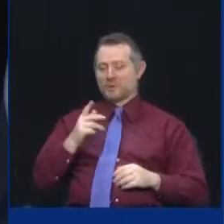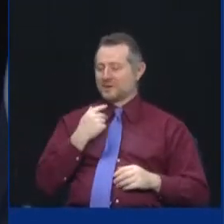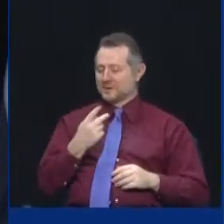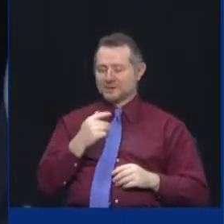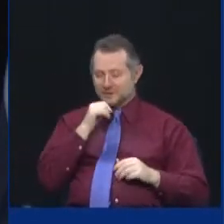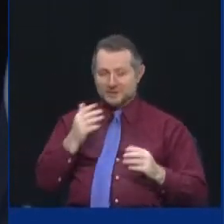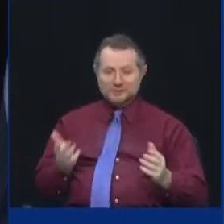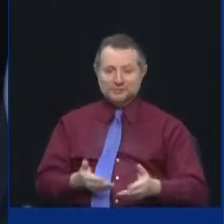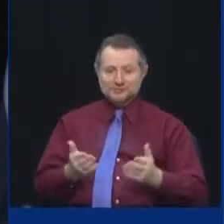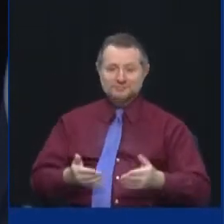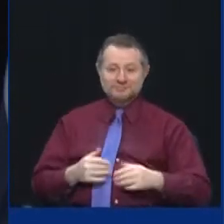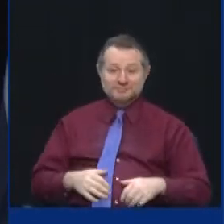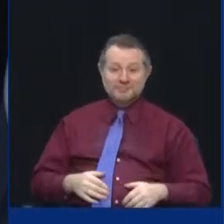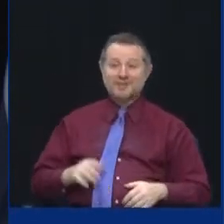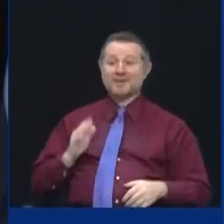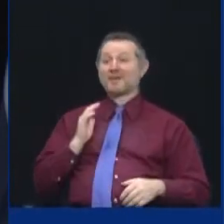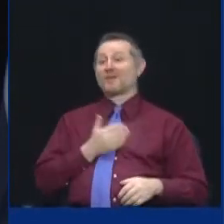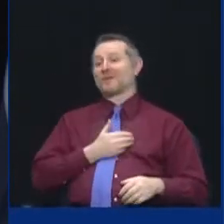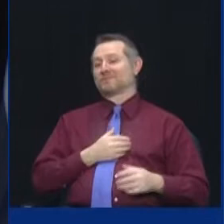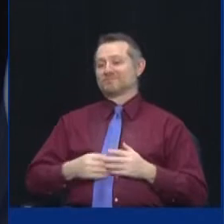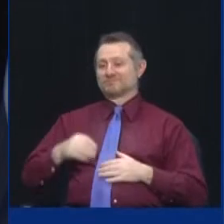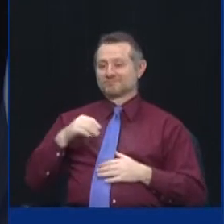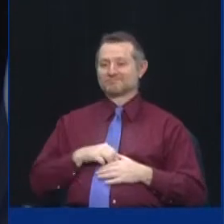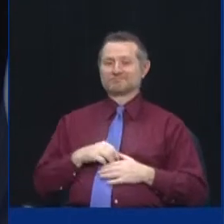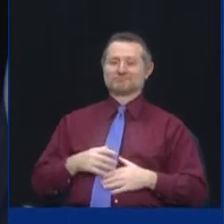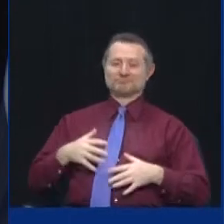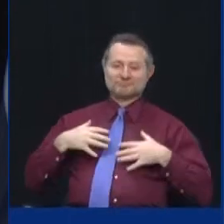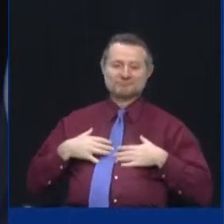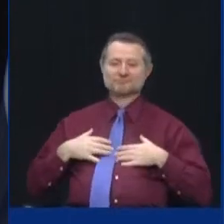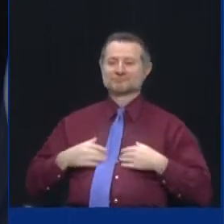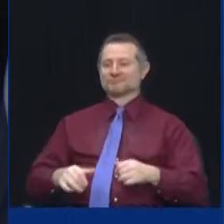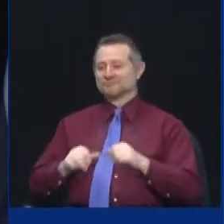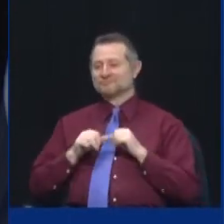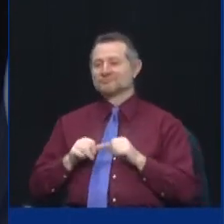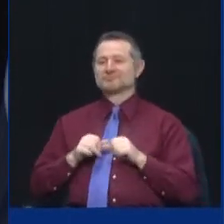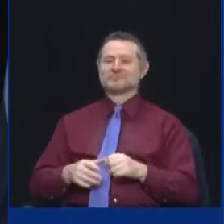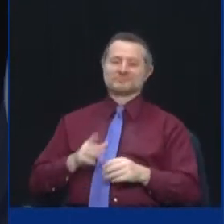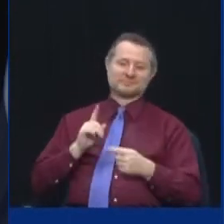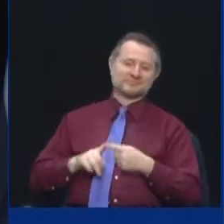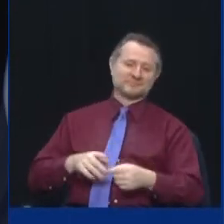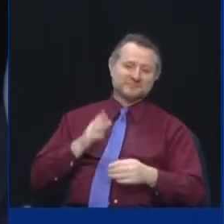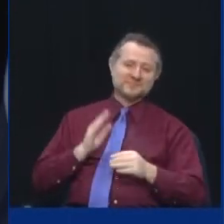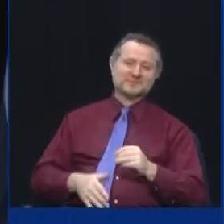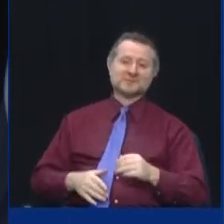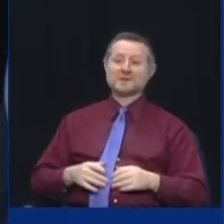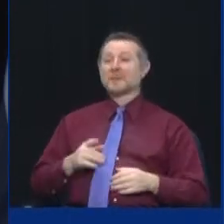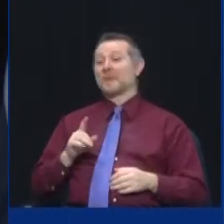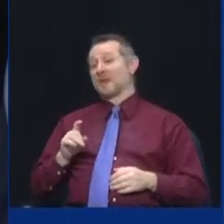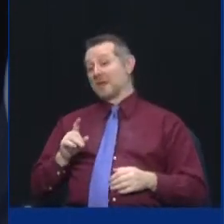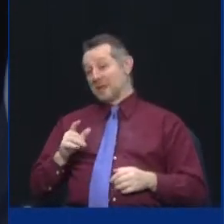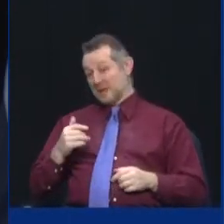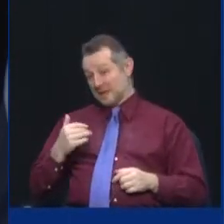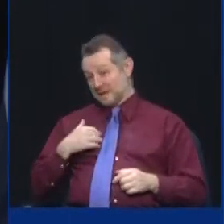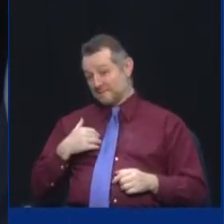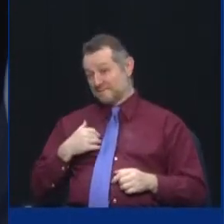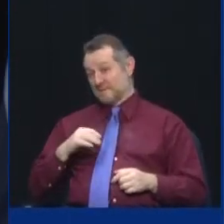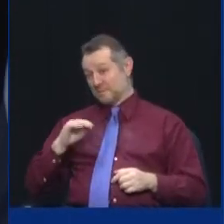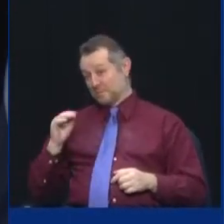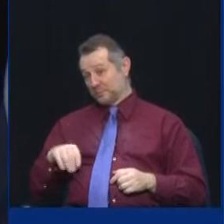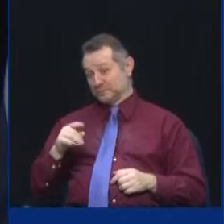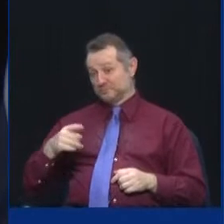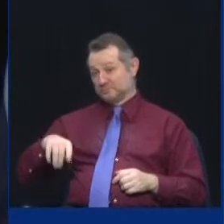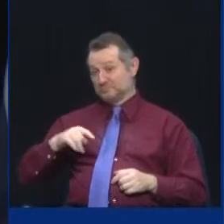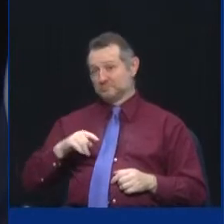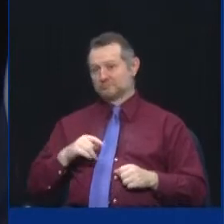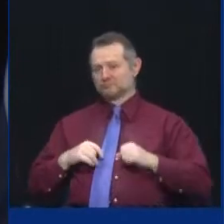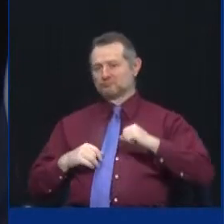in our blood. Having said that, are there a hardcore percentage of people who are